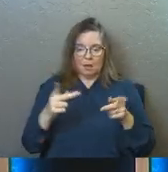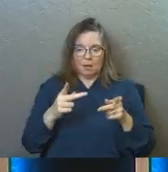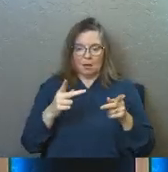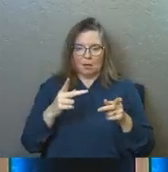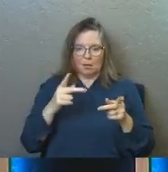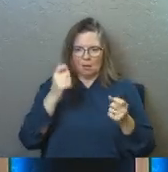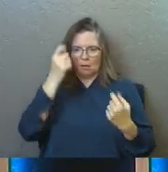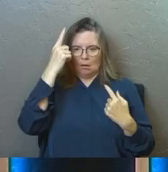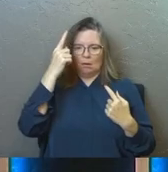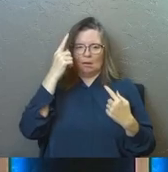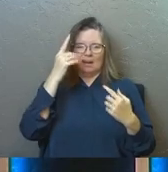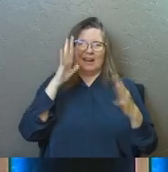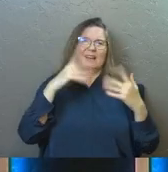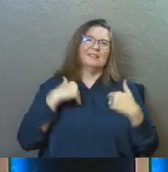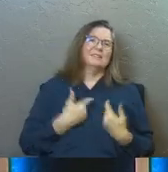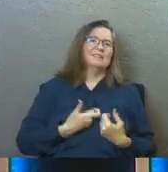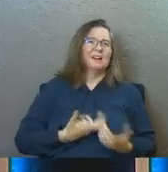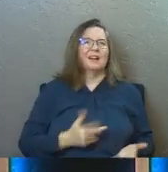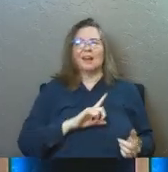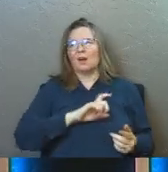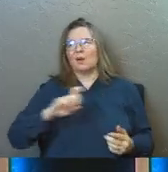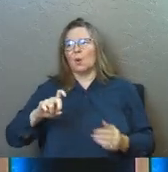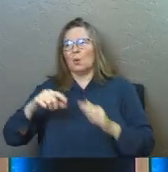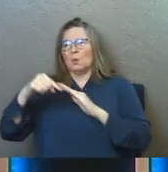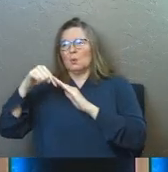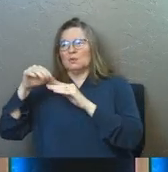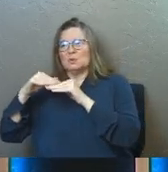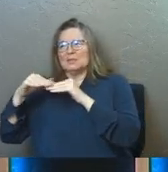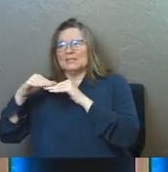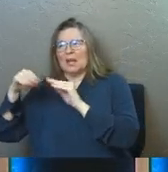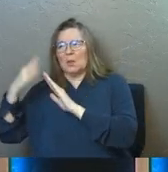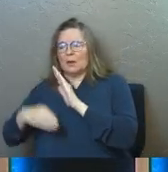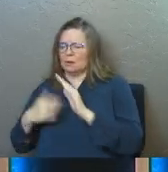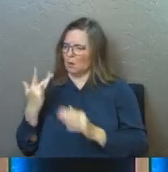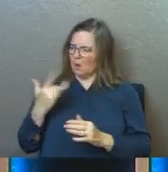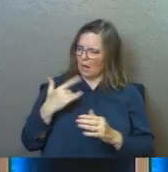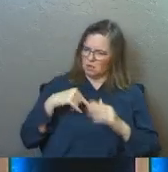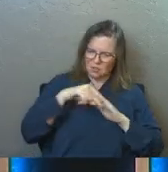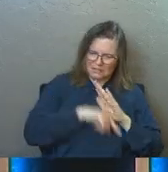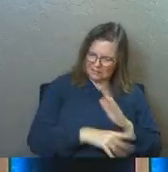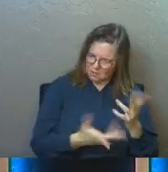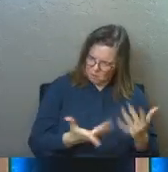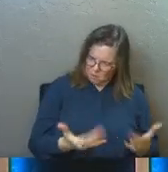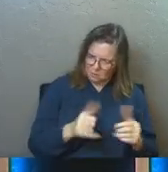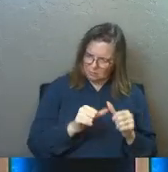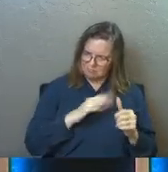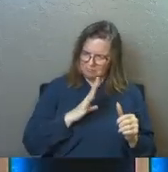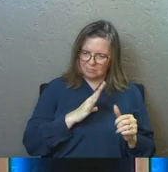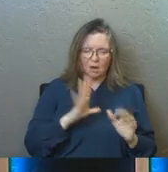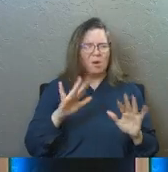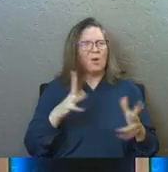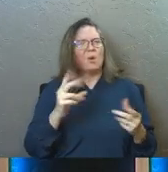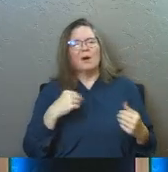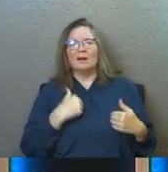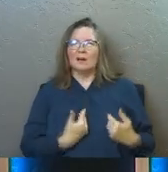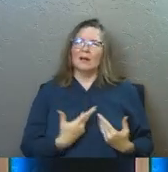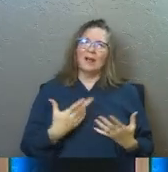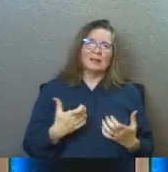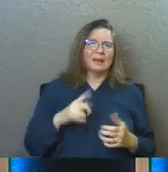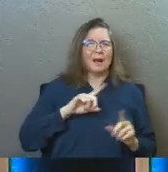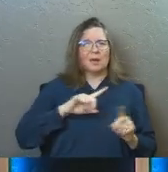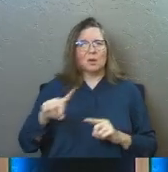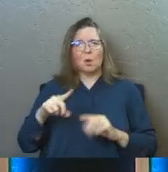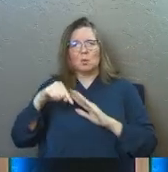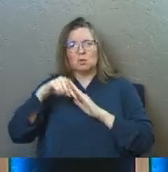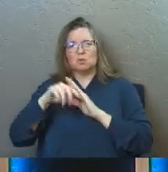be like, okay, can I go to the shallow end now? You know what I mean? It's like, it's like, why? It's like, you got floaty, you're good. You're not going to drown. We got you, right? It's like, no, but can I